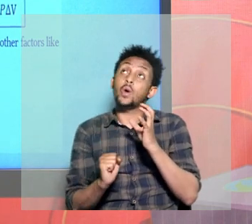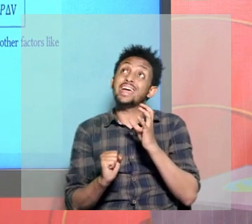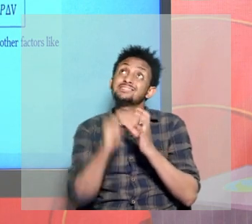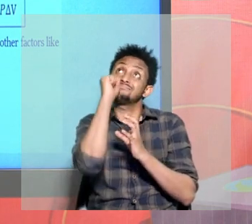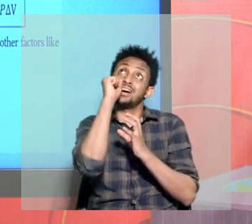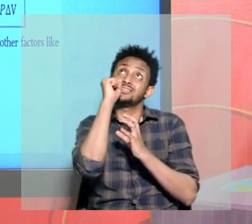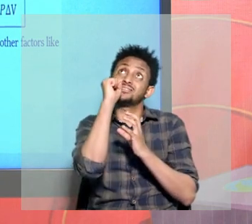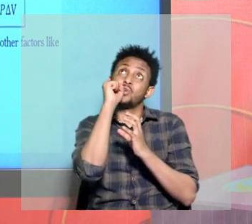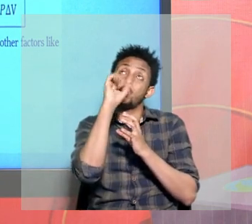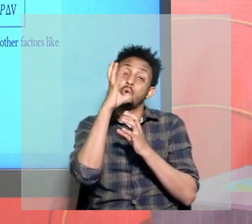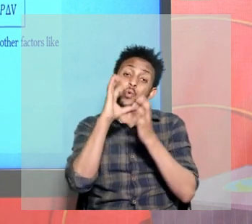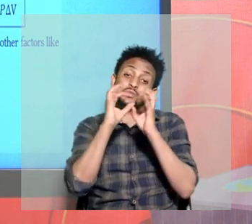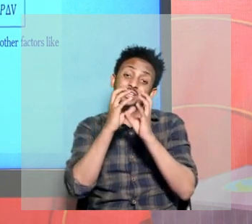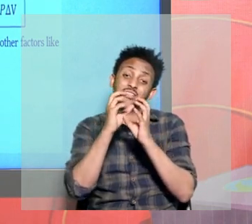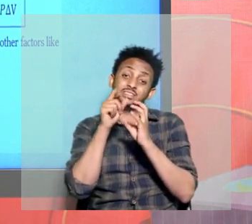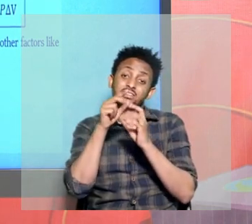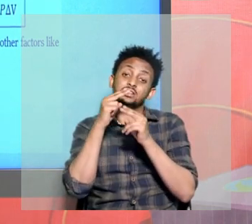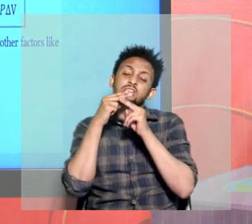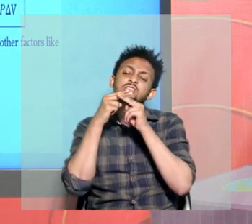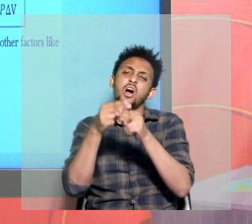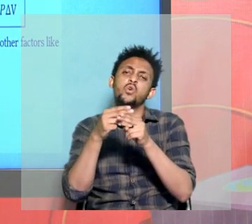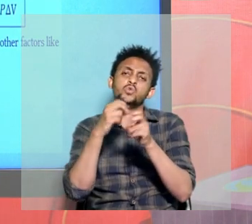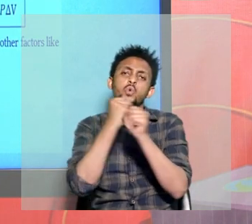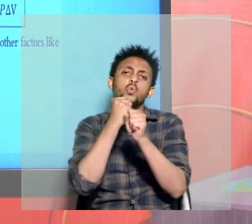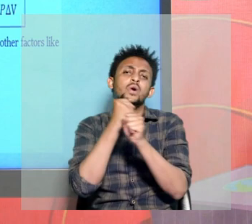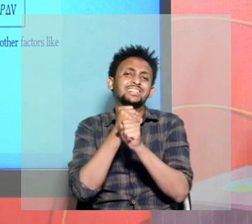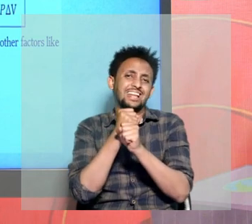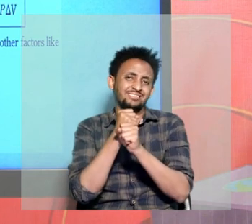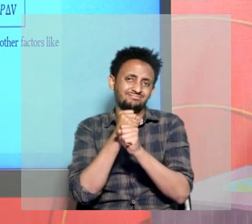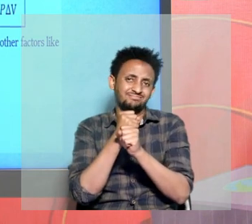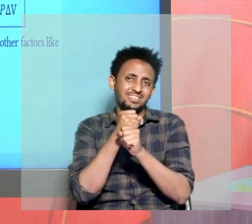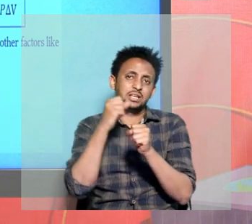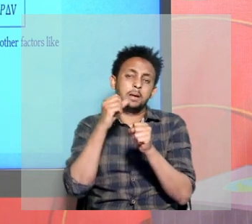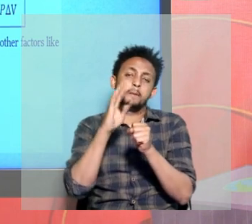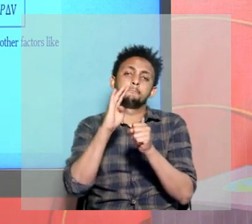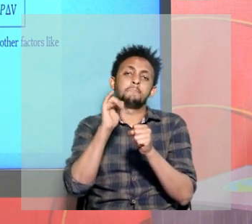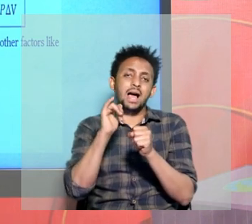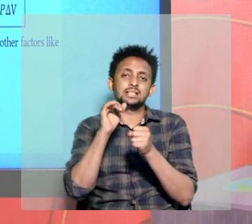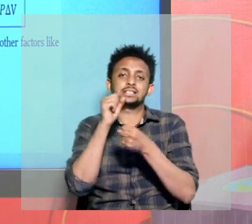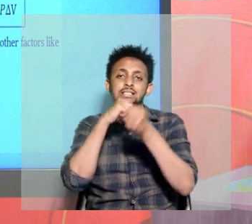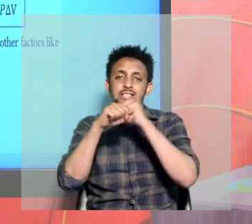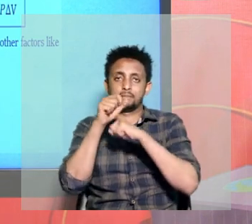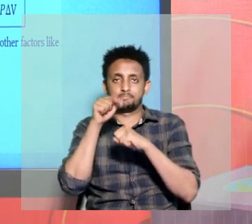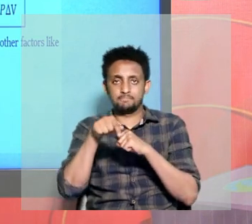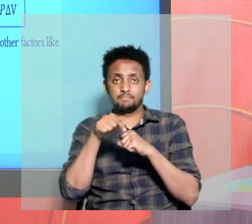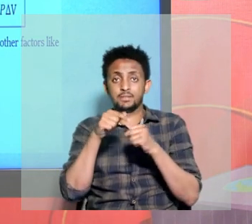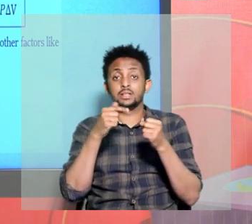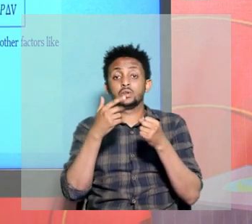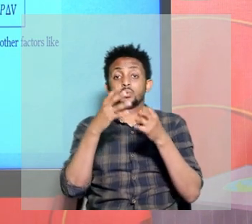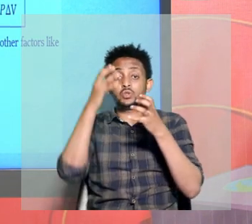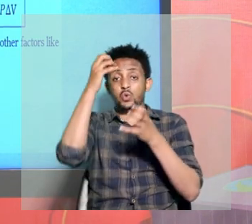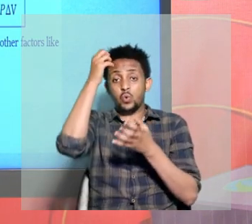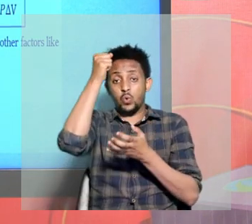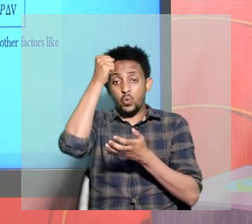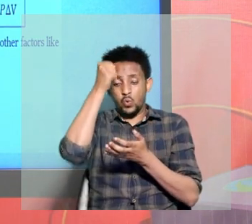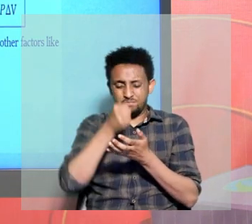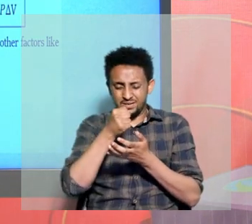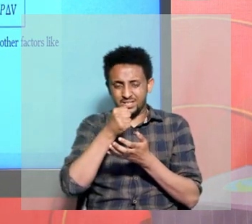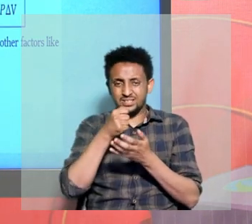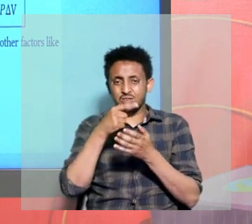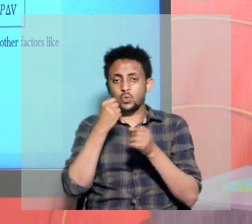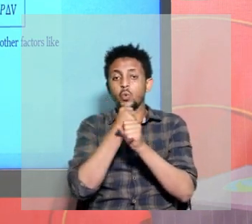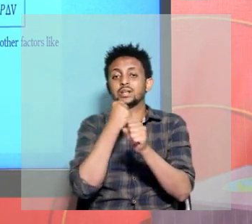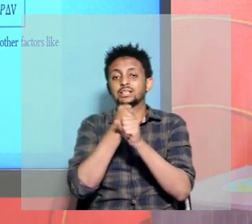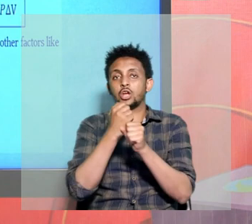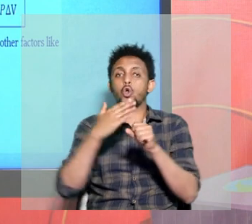expanding, it's known to be work done by the system. Whereas, as it is compressed, it's known to be